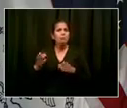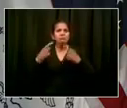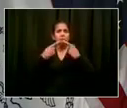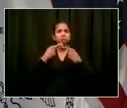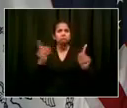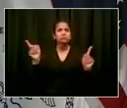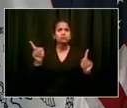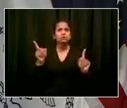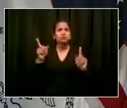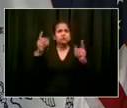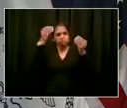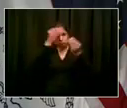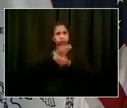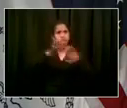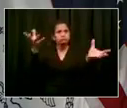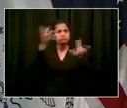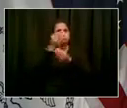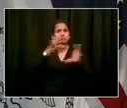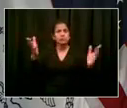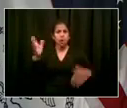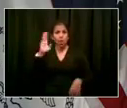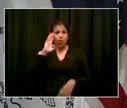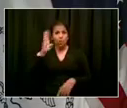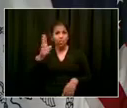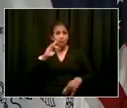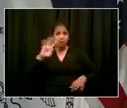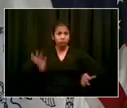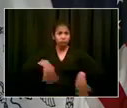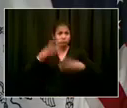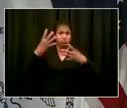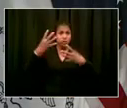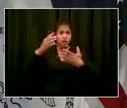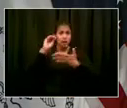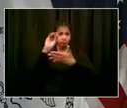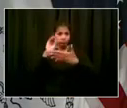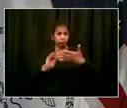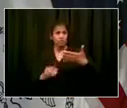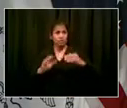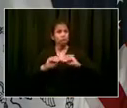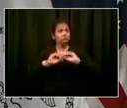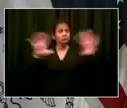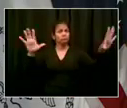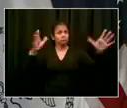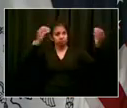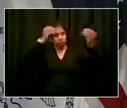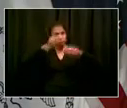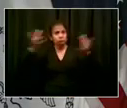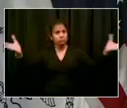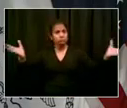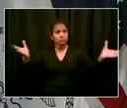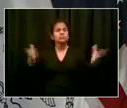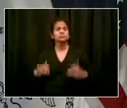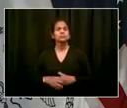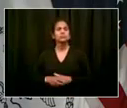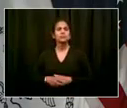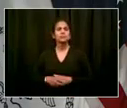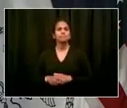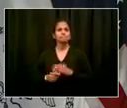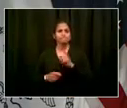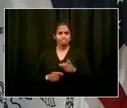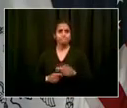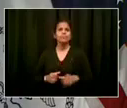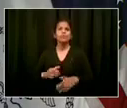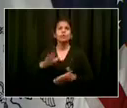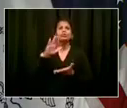Alex, obviously, school hasn't begun yet. We're going to find out each day when there's new cases and take appropriate